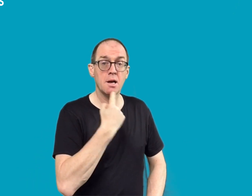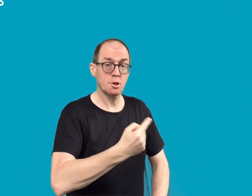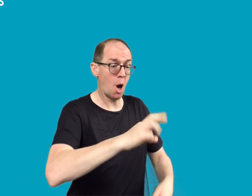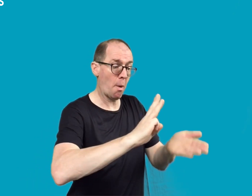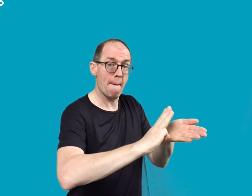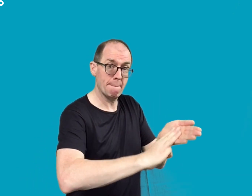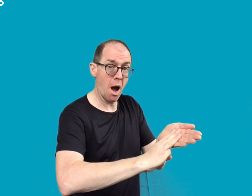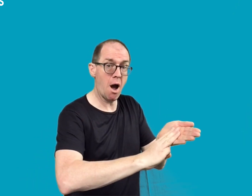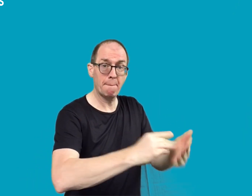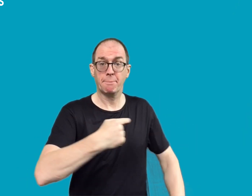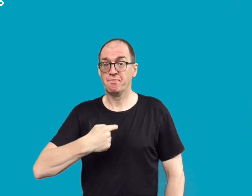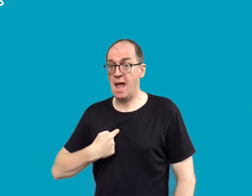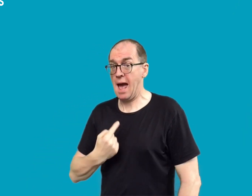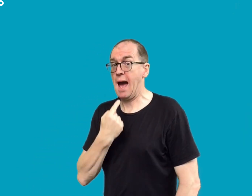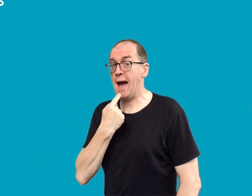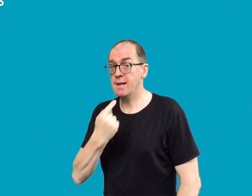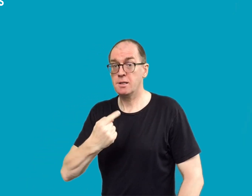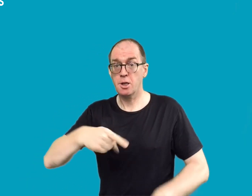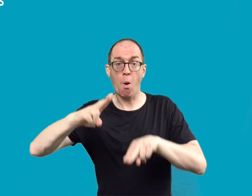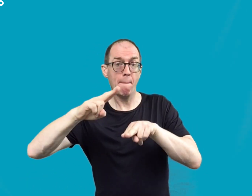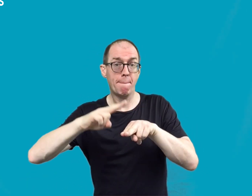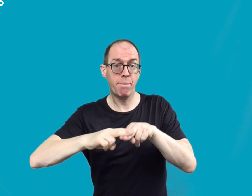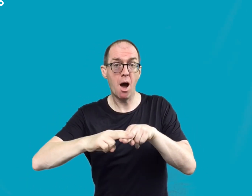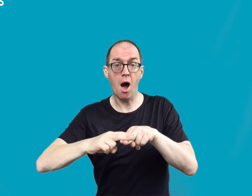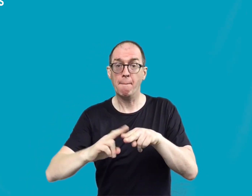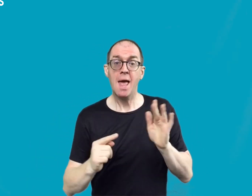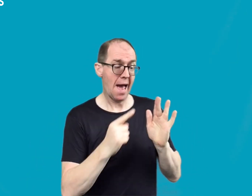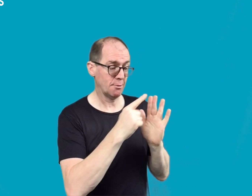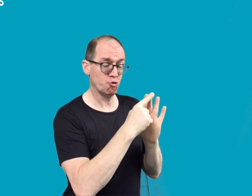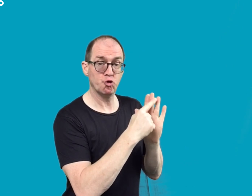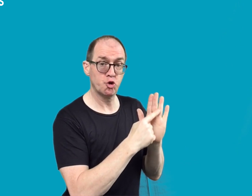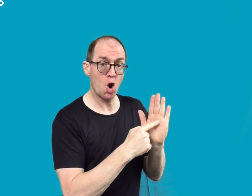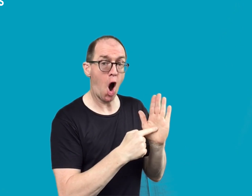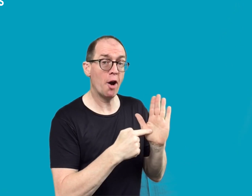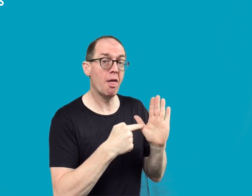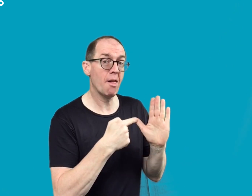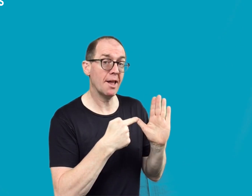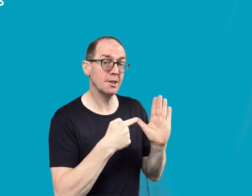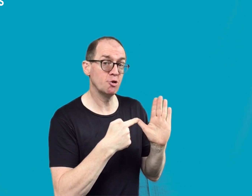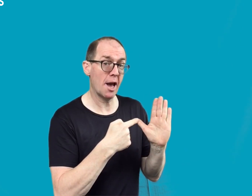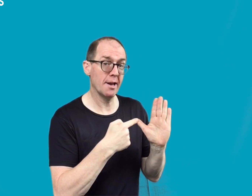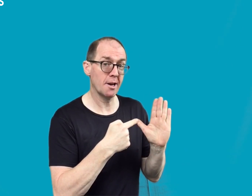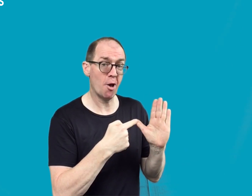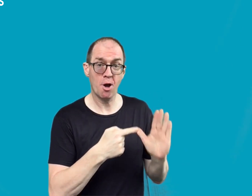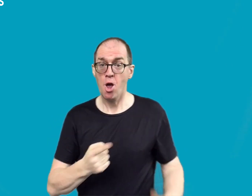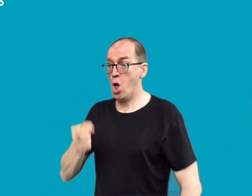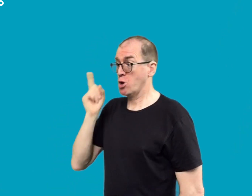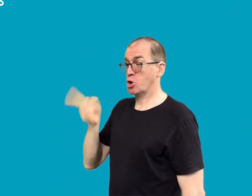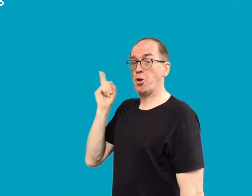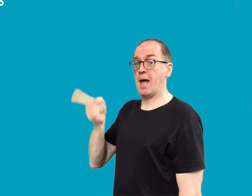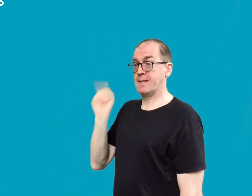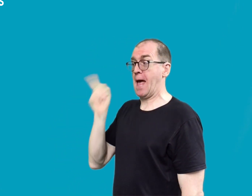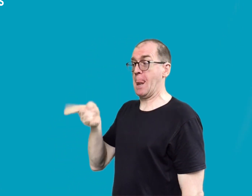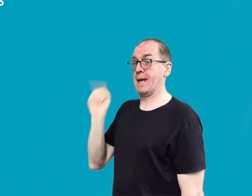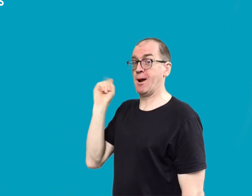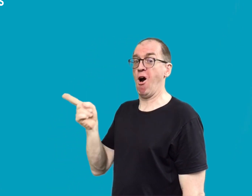I told Ma. I told Pa. And John, the letter J again,